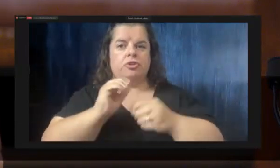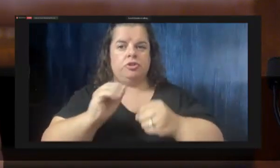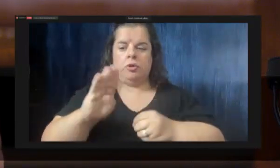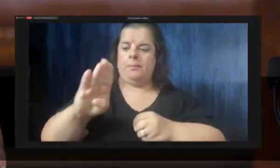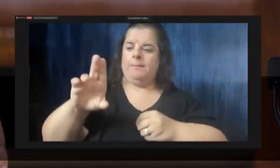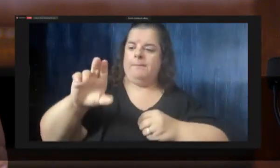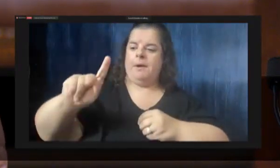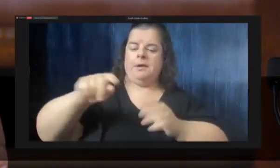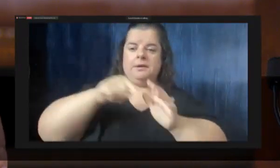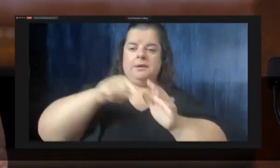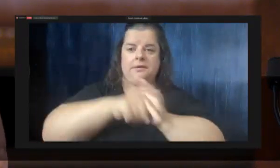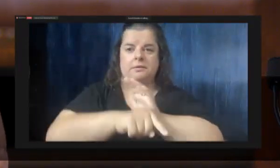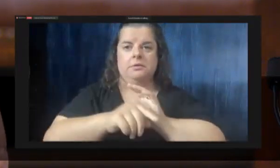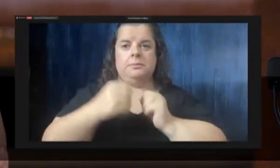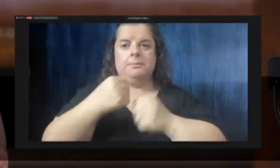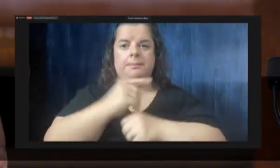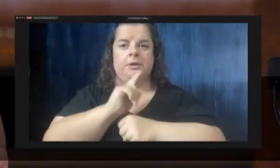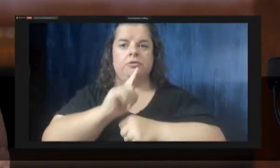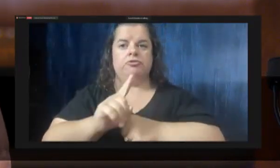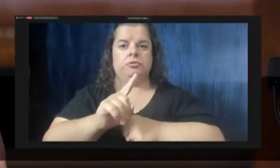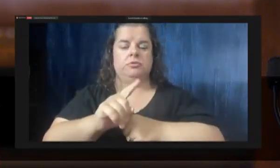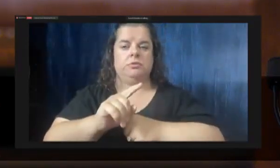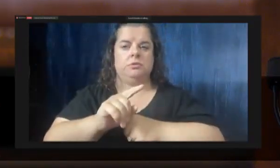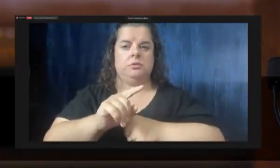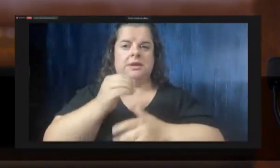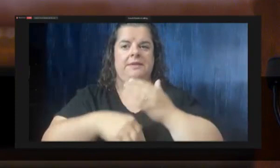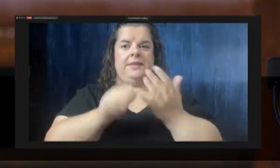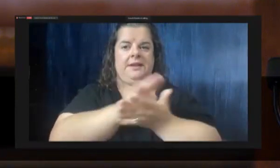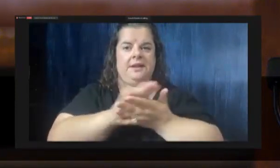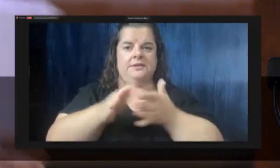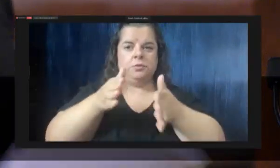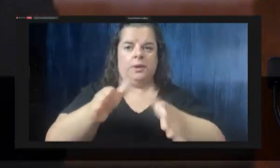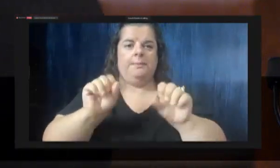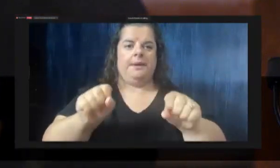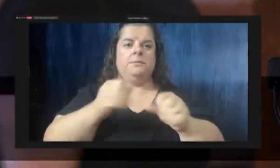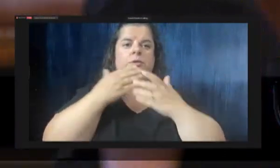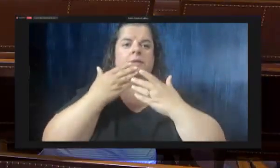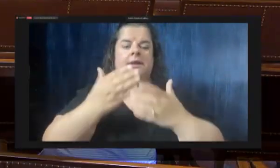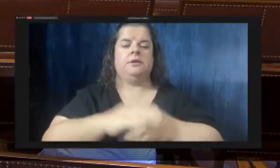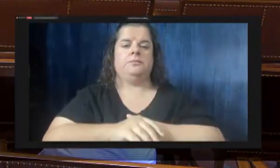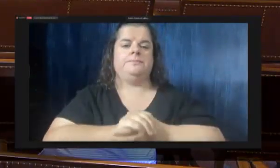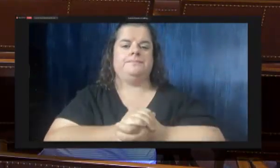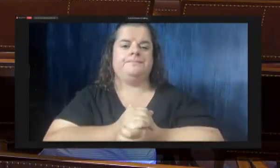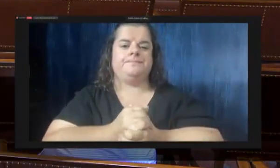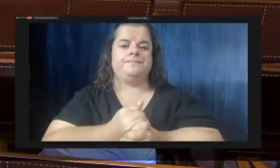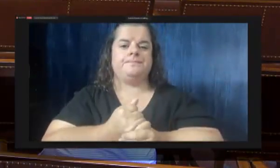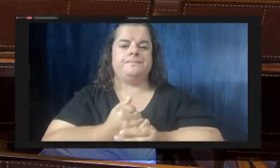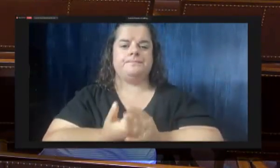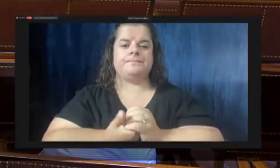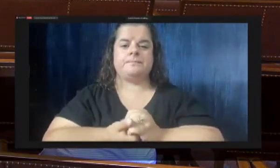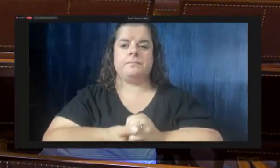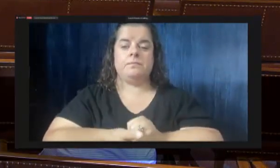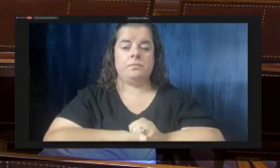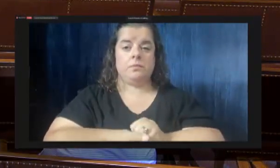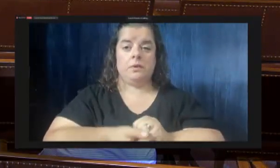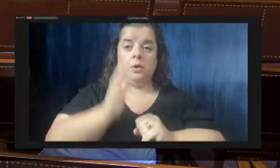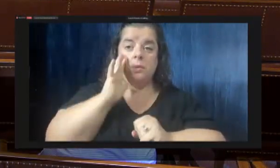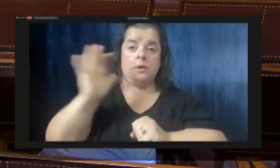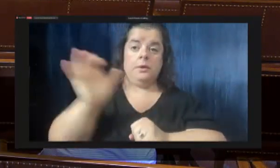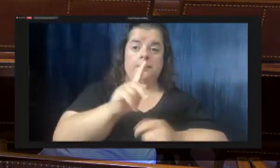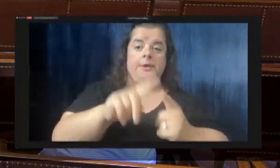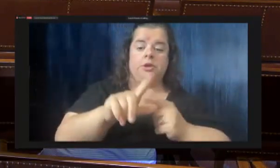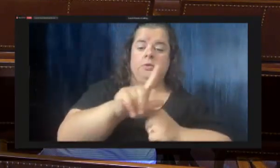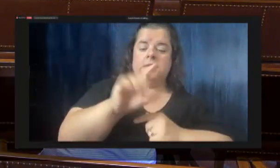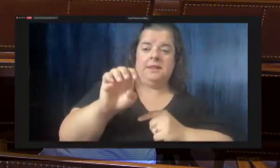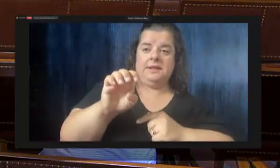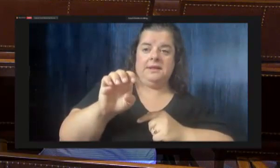make sure this is done in the most humane way possible. Thank you. Thank you. I will go back to Lee Hart. Has Lee